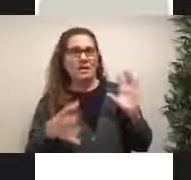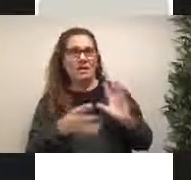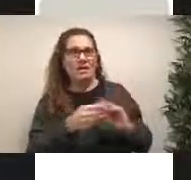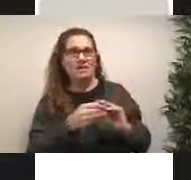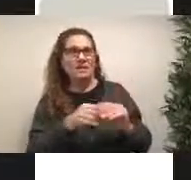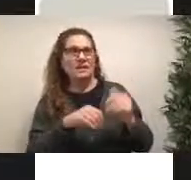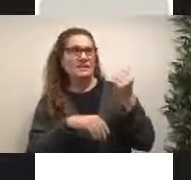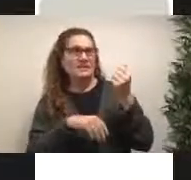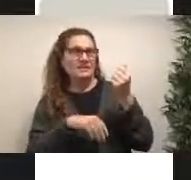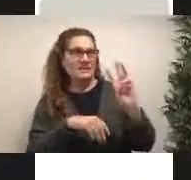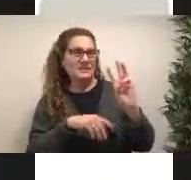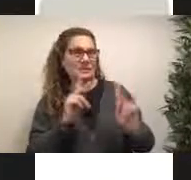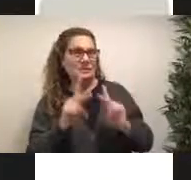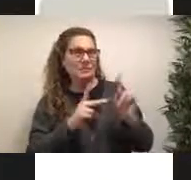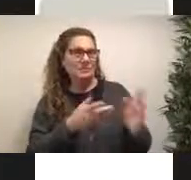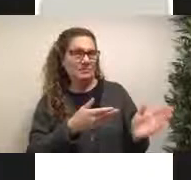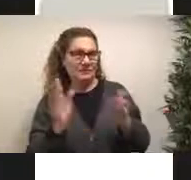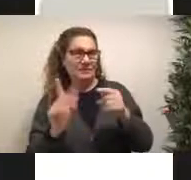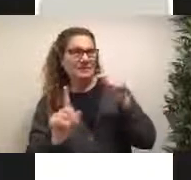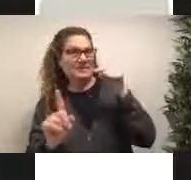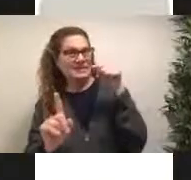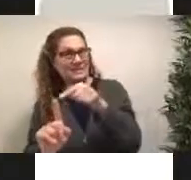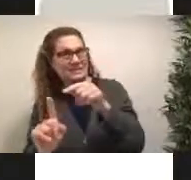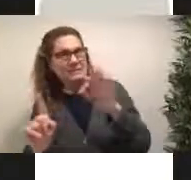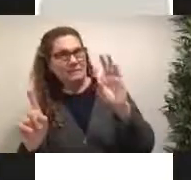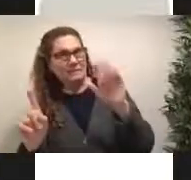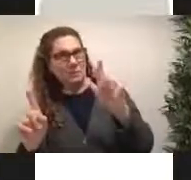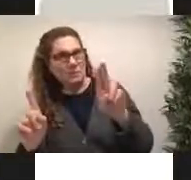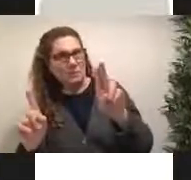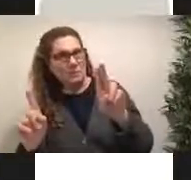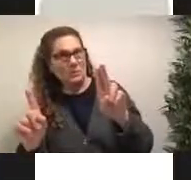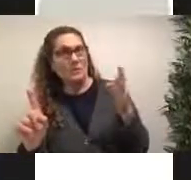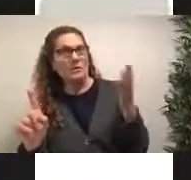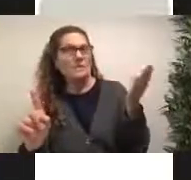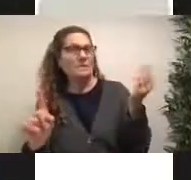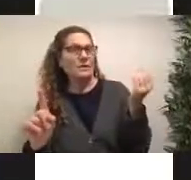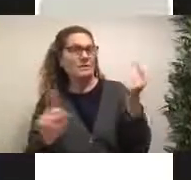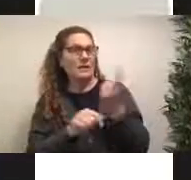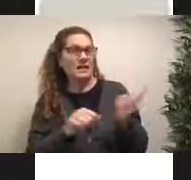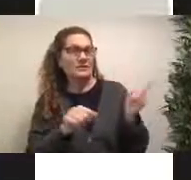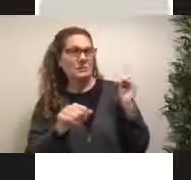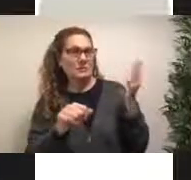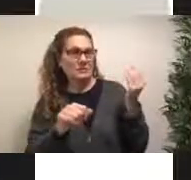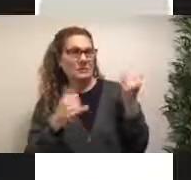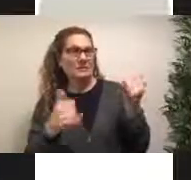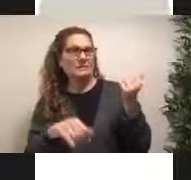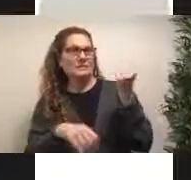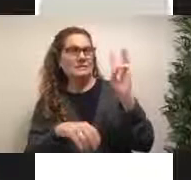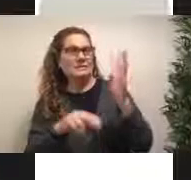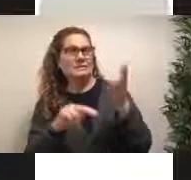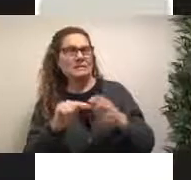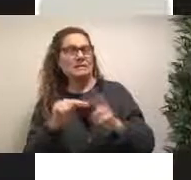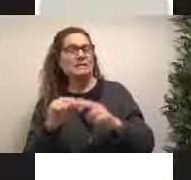This flu virus is found in droplets from the throat and the nose. The virus can be breathed in or picked up from